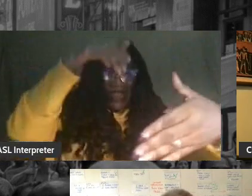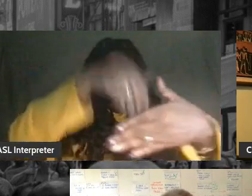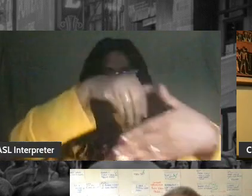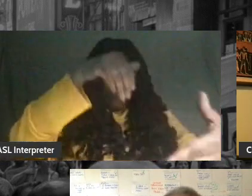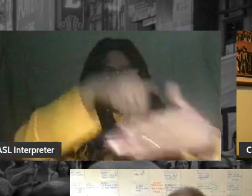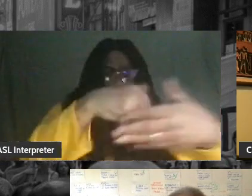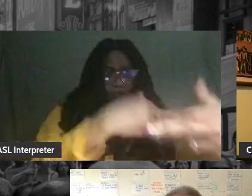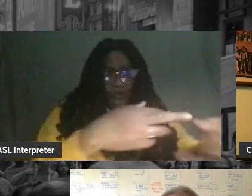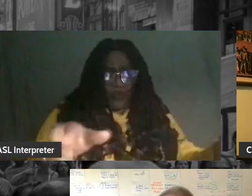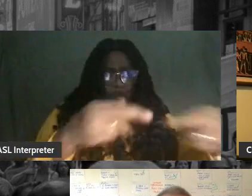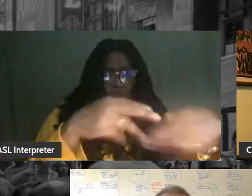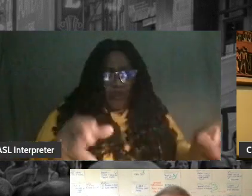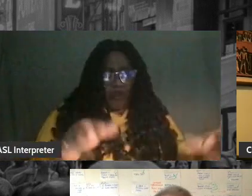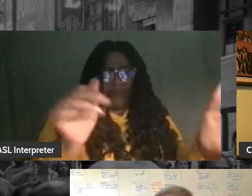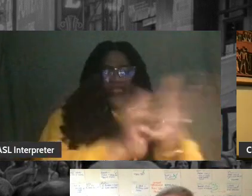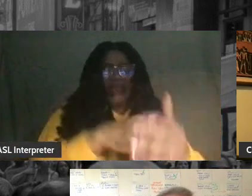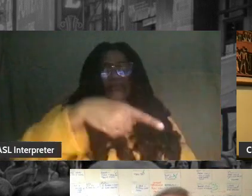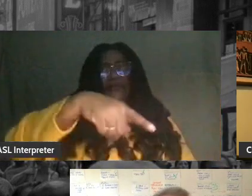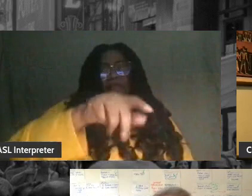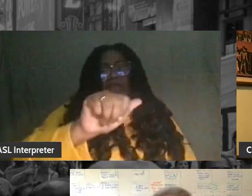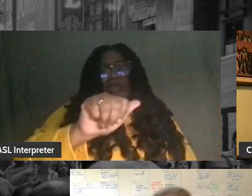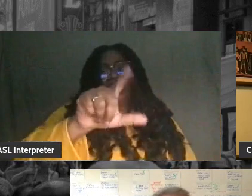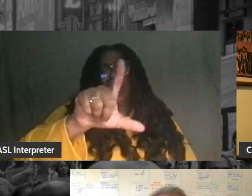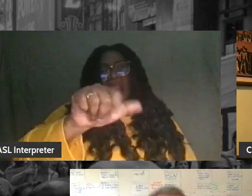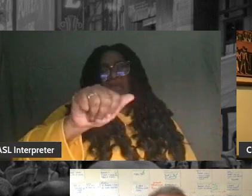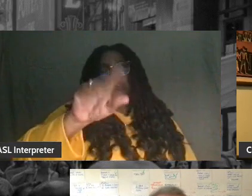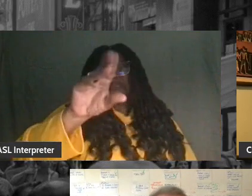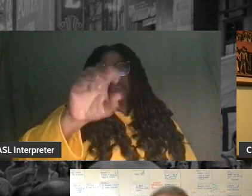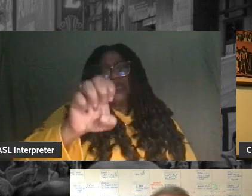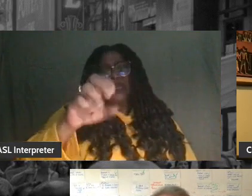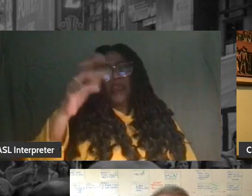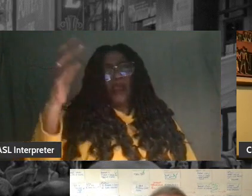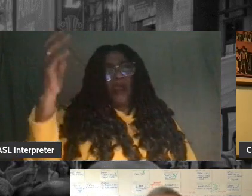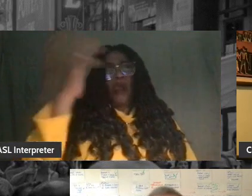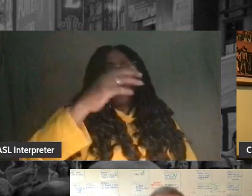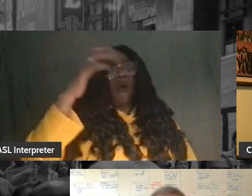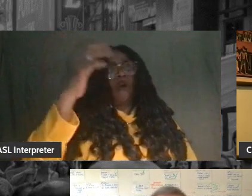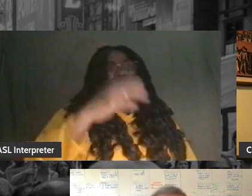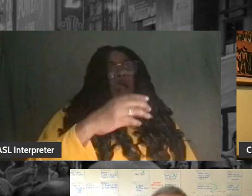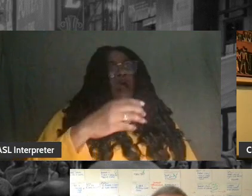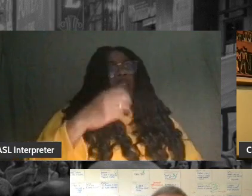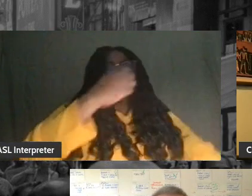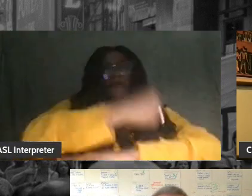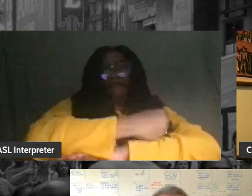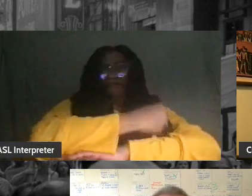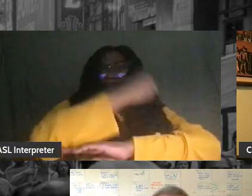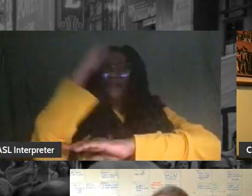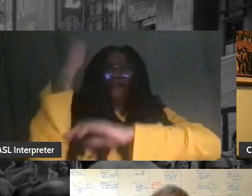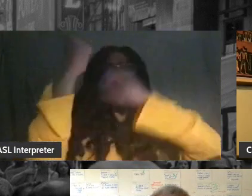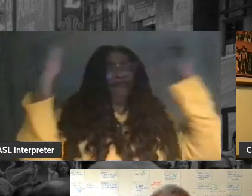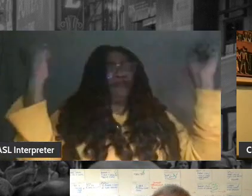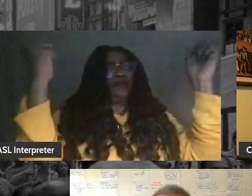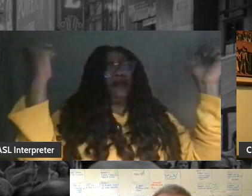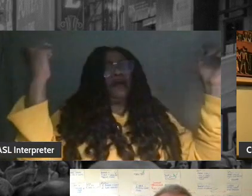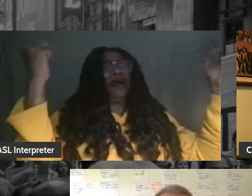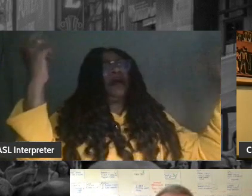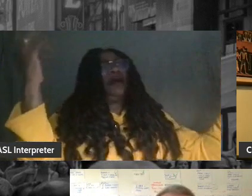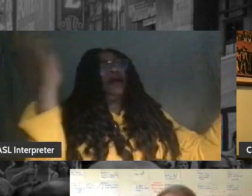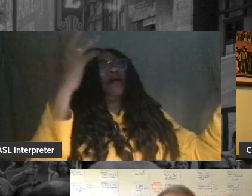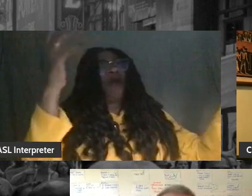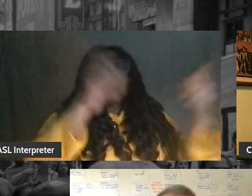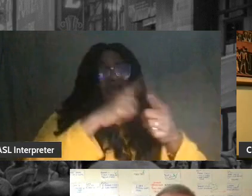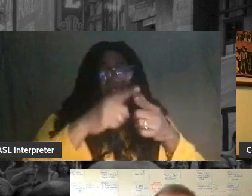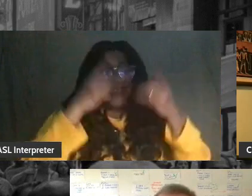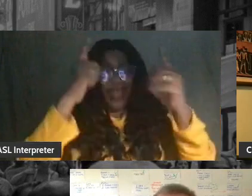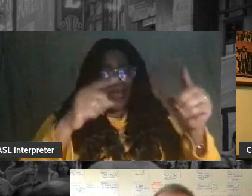since, that's the palace of literature. And then 3 years later, at 16 years old, I had this another blinding